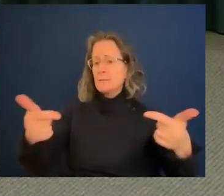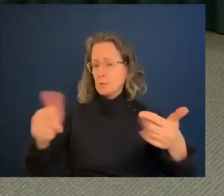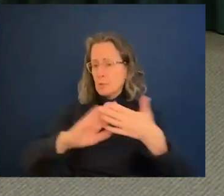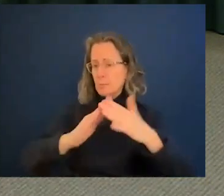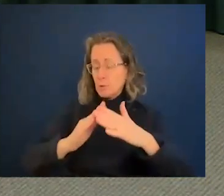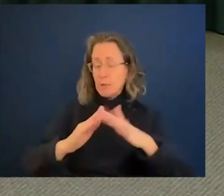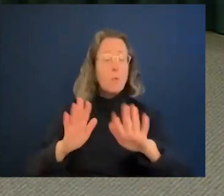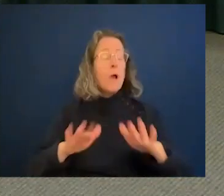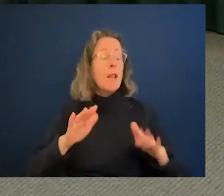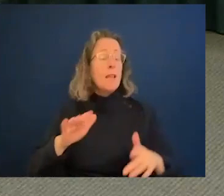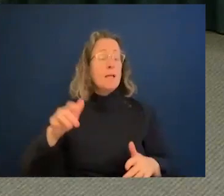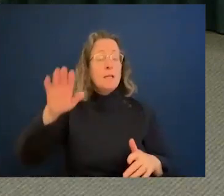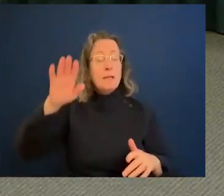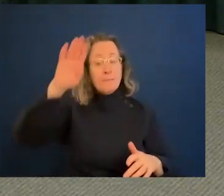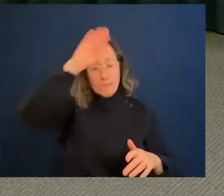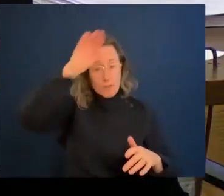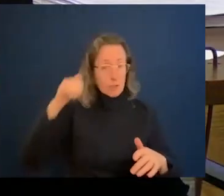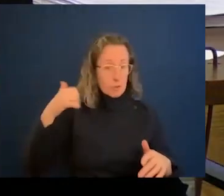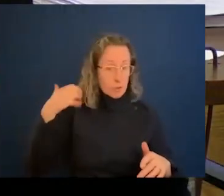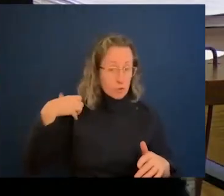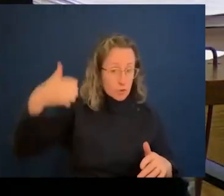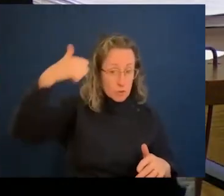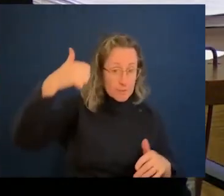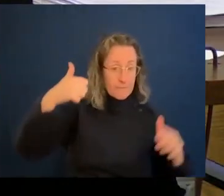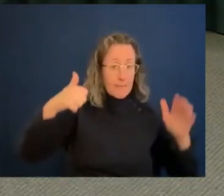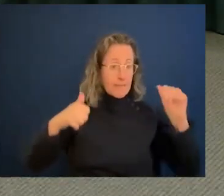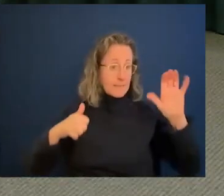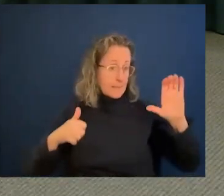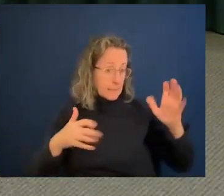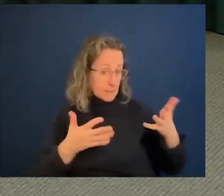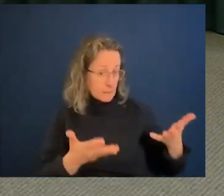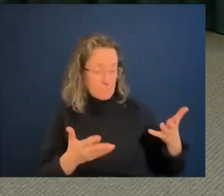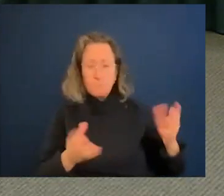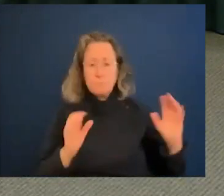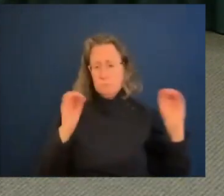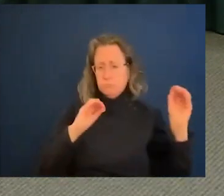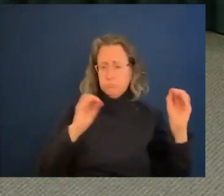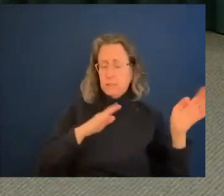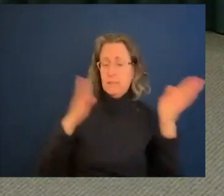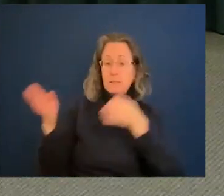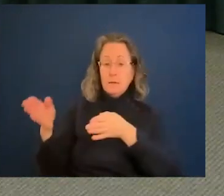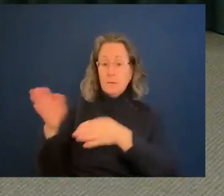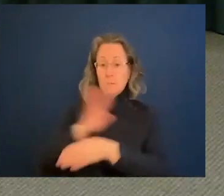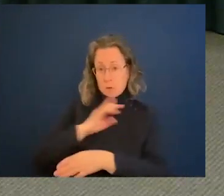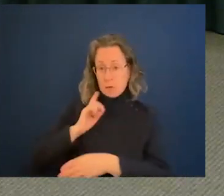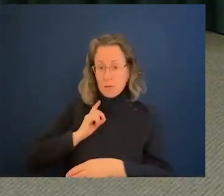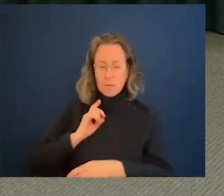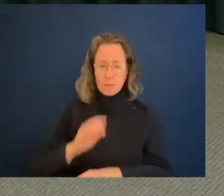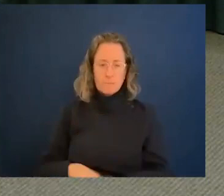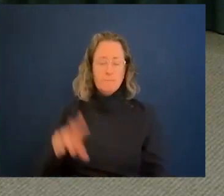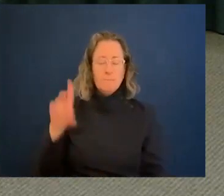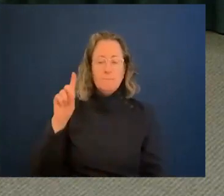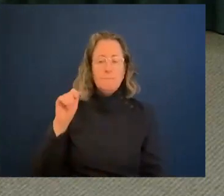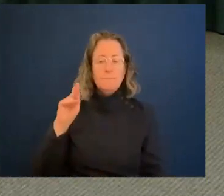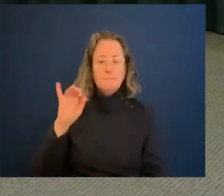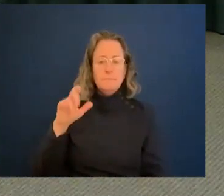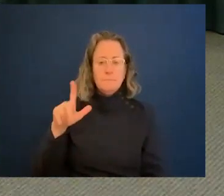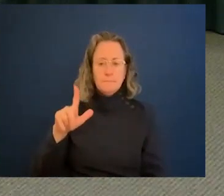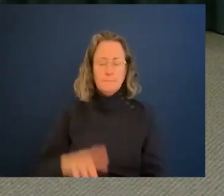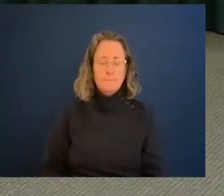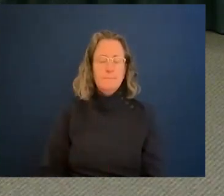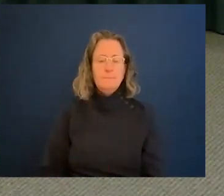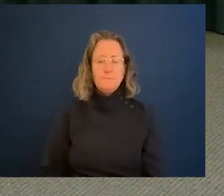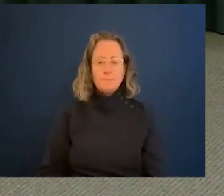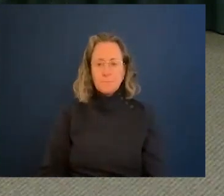Howard acq did you have anything to okay great um board members uh Daniels yep um thank you so